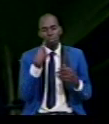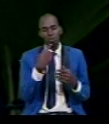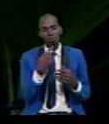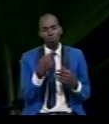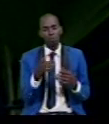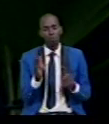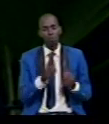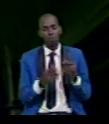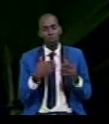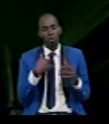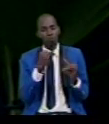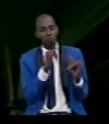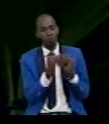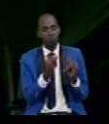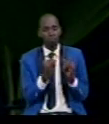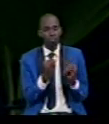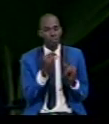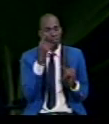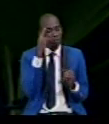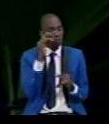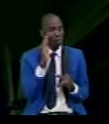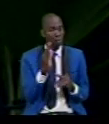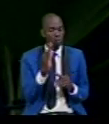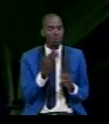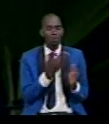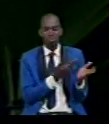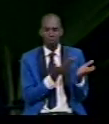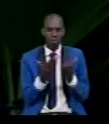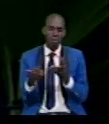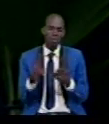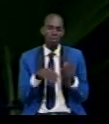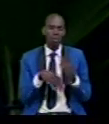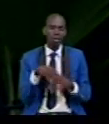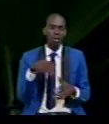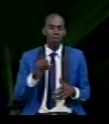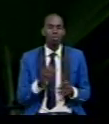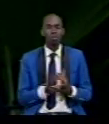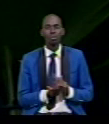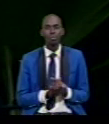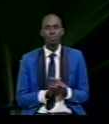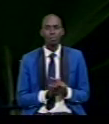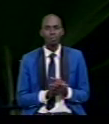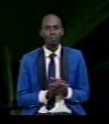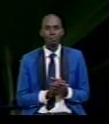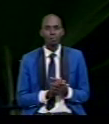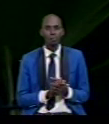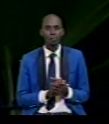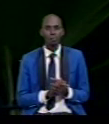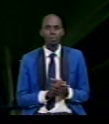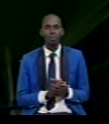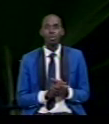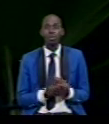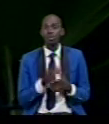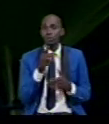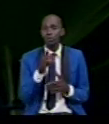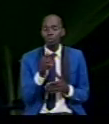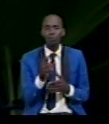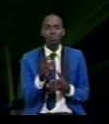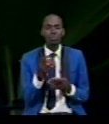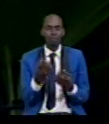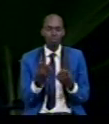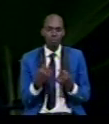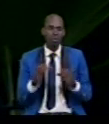start lining them up for testimonies. come and give your own testimony, it has